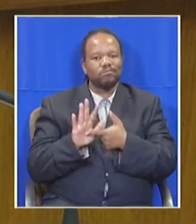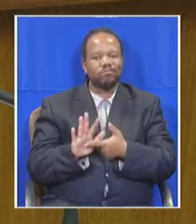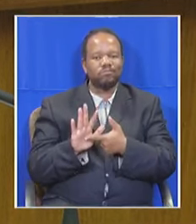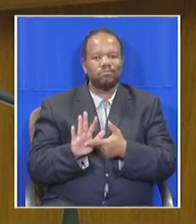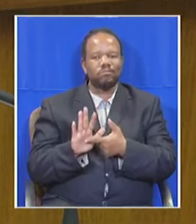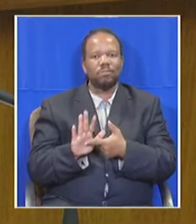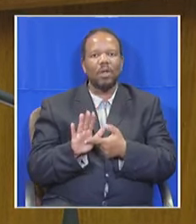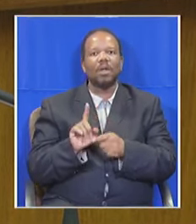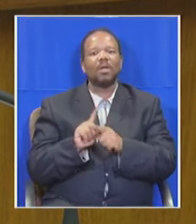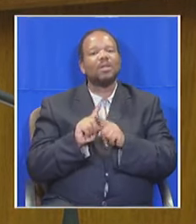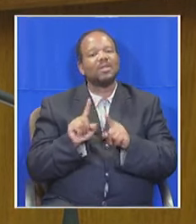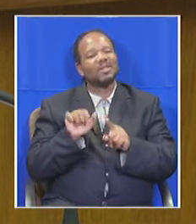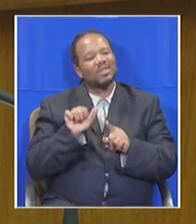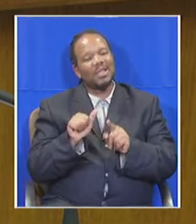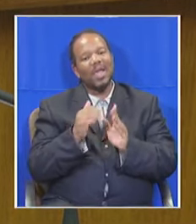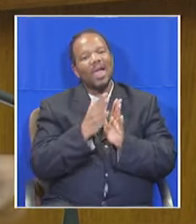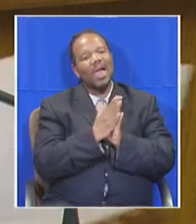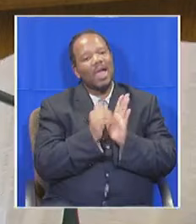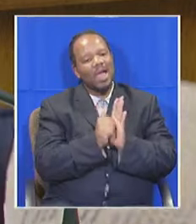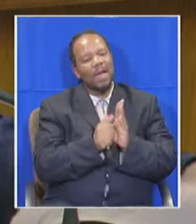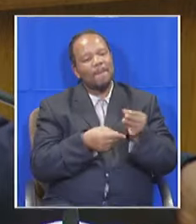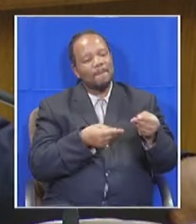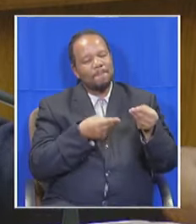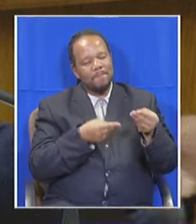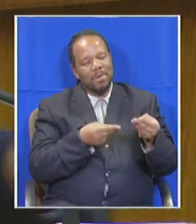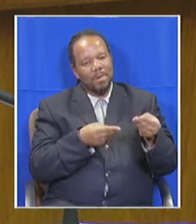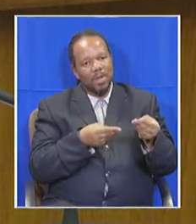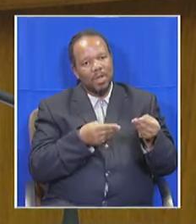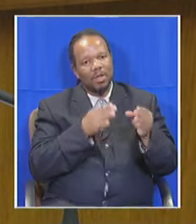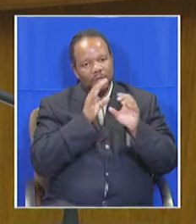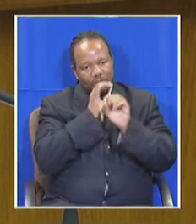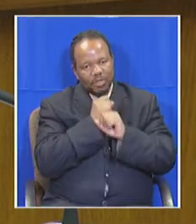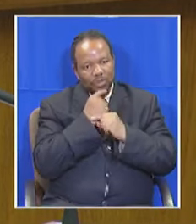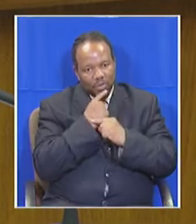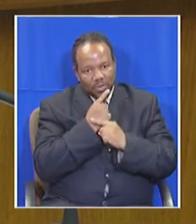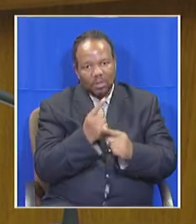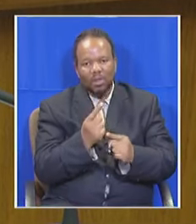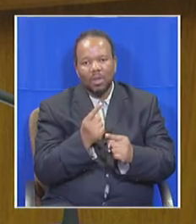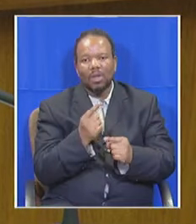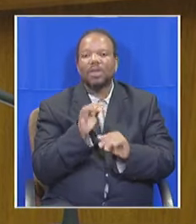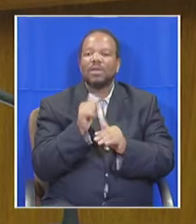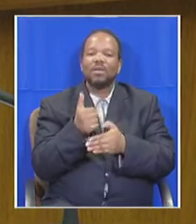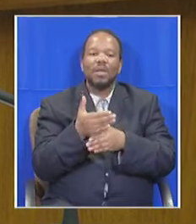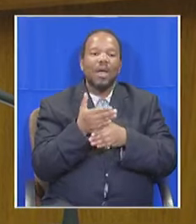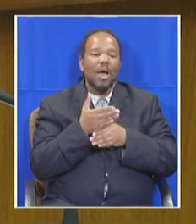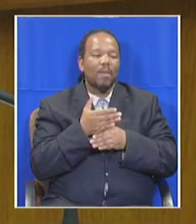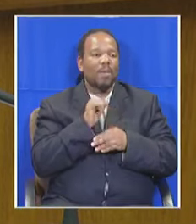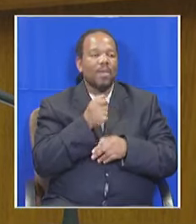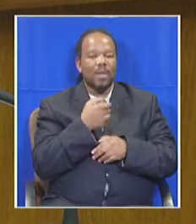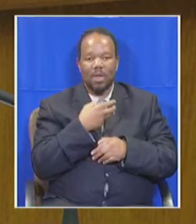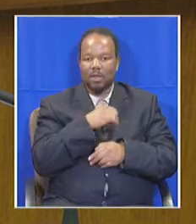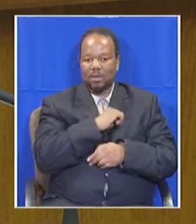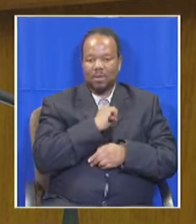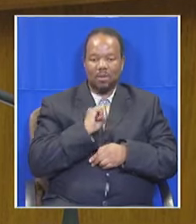the Protected Disclosures Amendment Bill. The bill creates additional safeguards for employees who make a